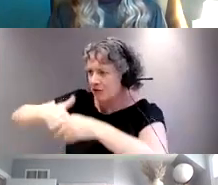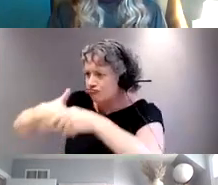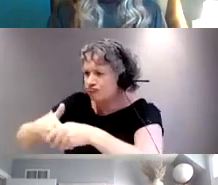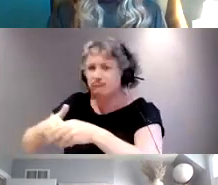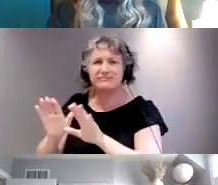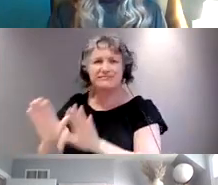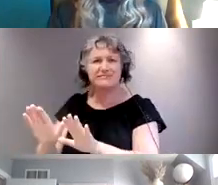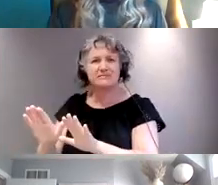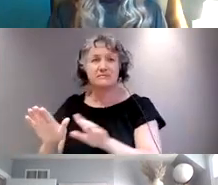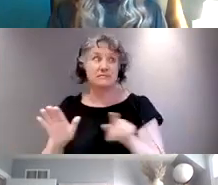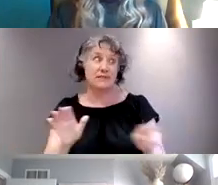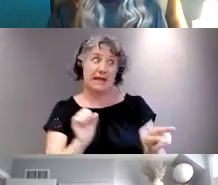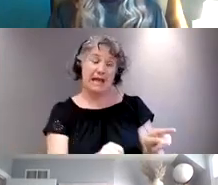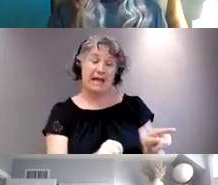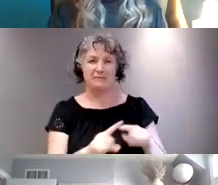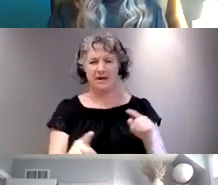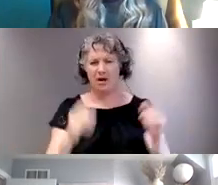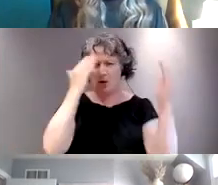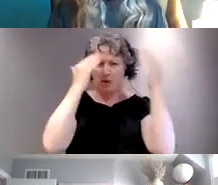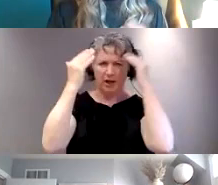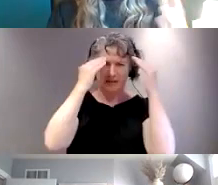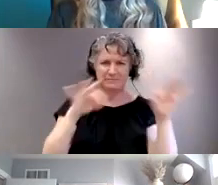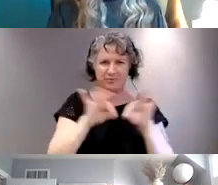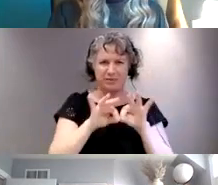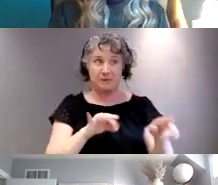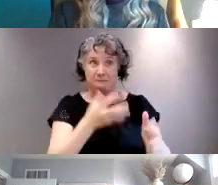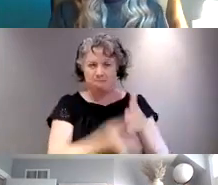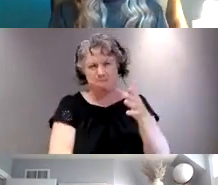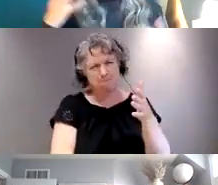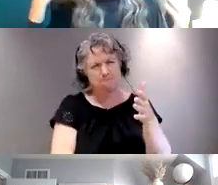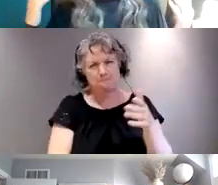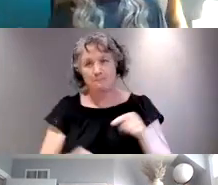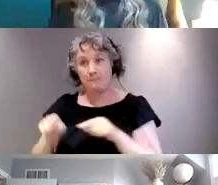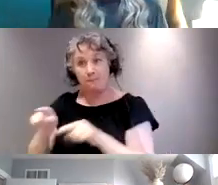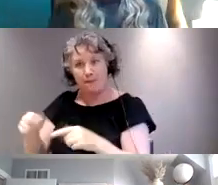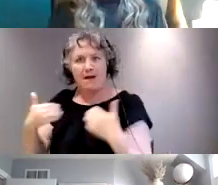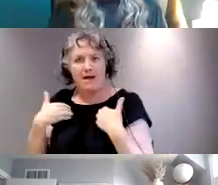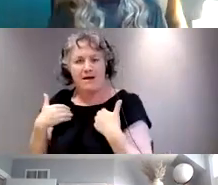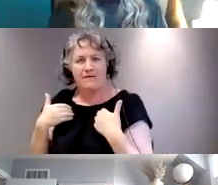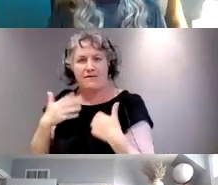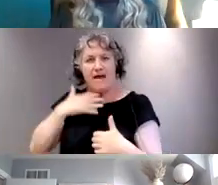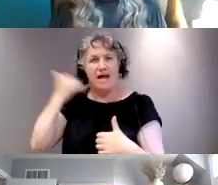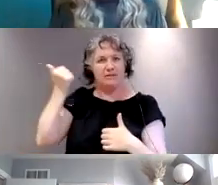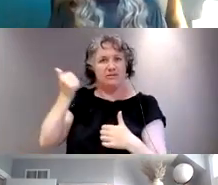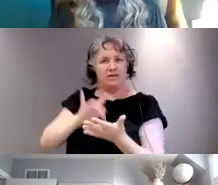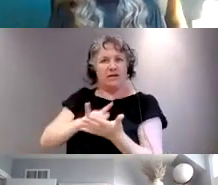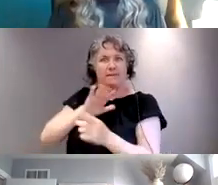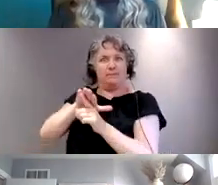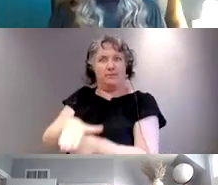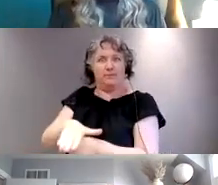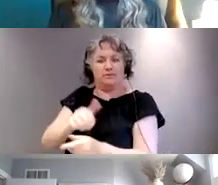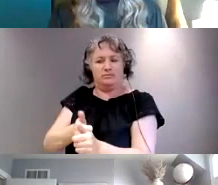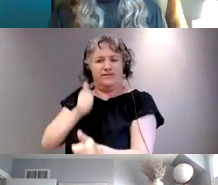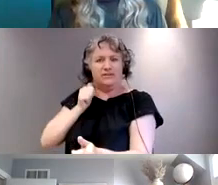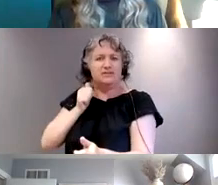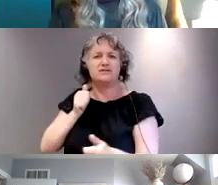it's awareness, right? It's being part of the World Elder Abuse Prevention Day. Like, it's just, it's just being